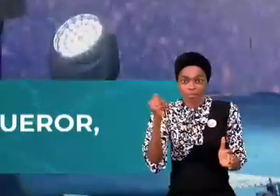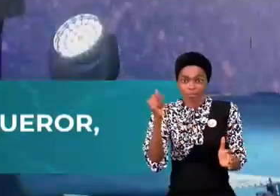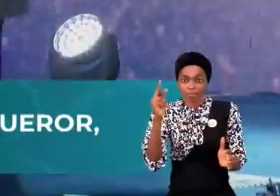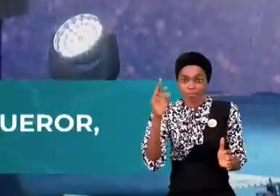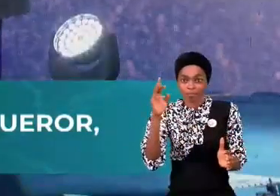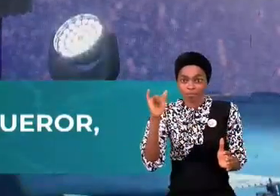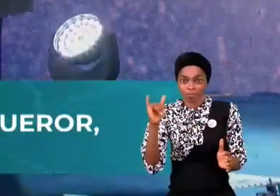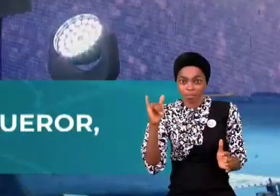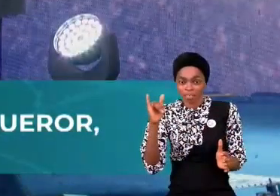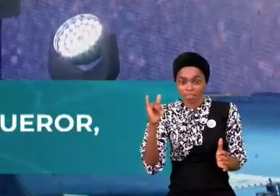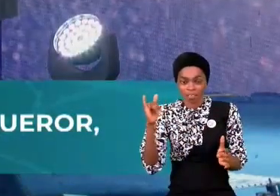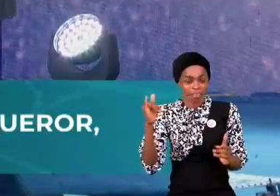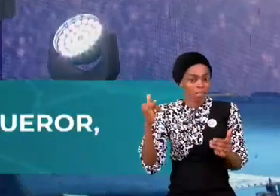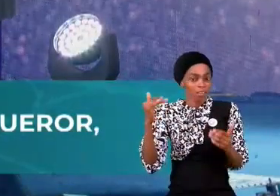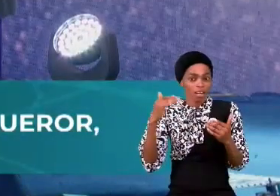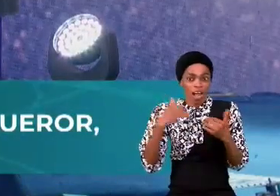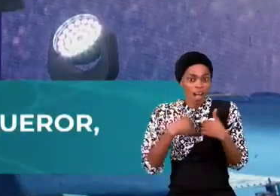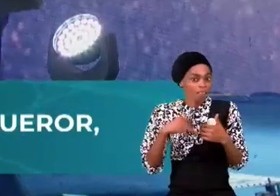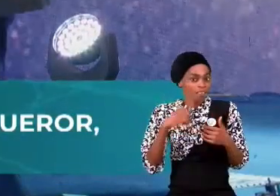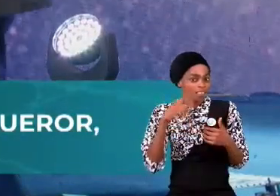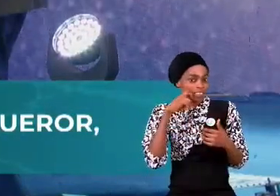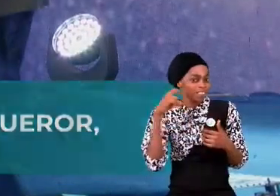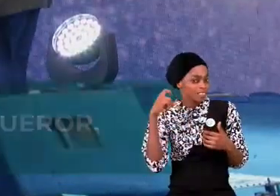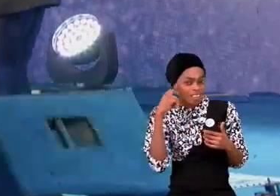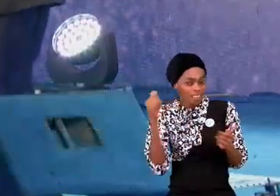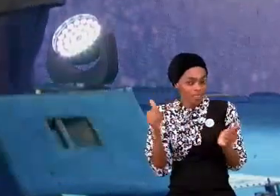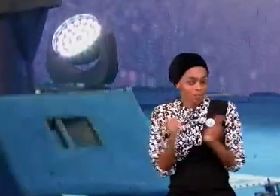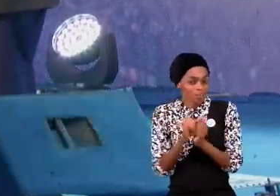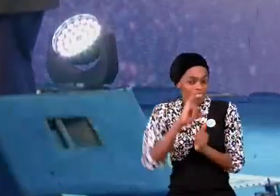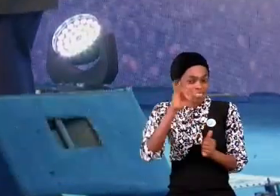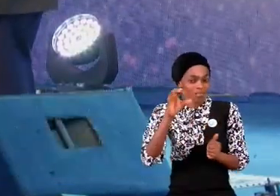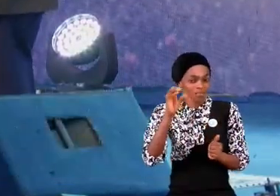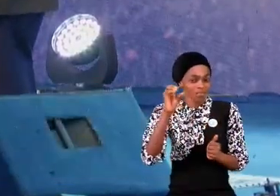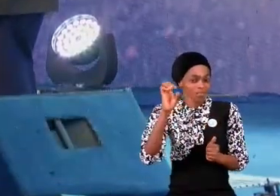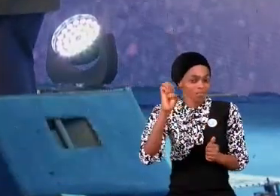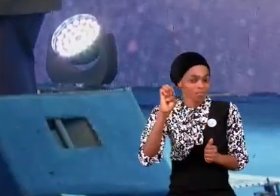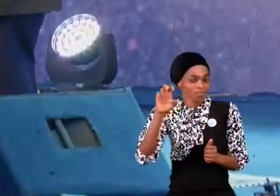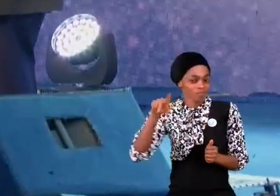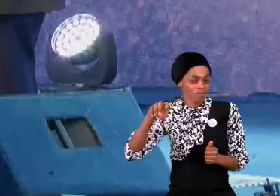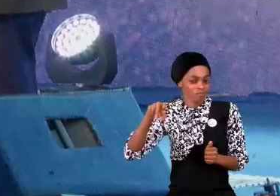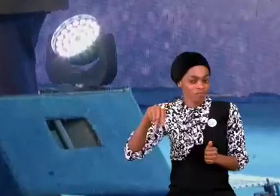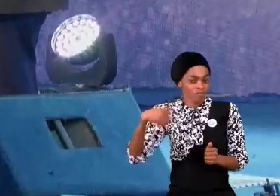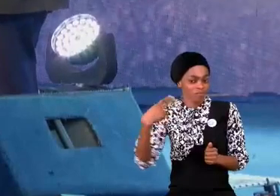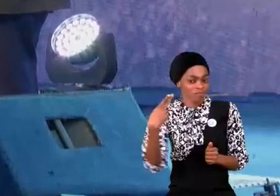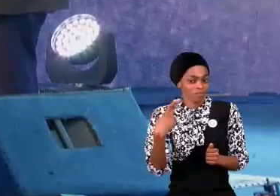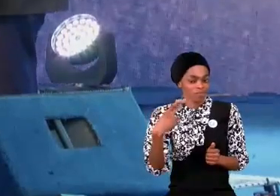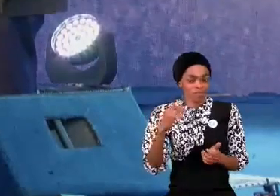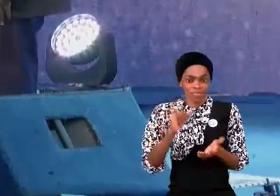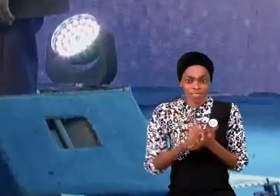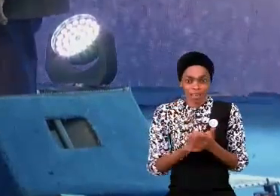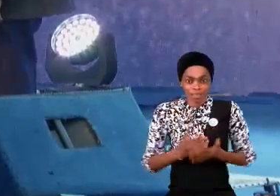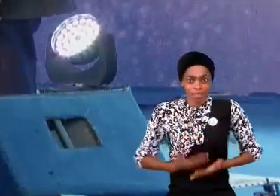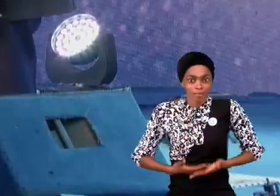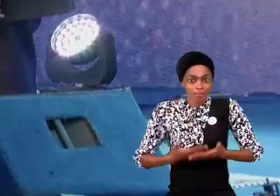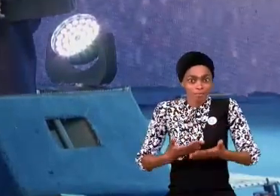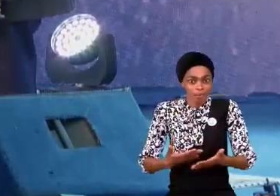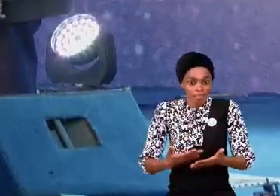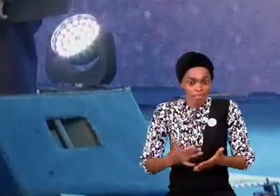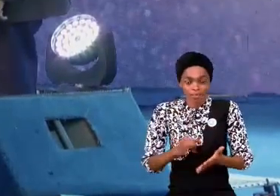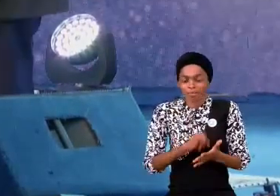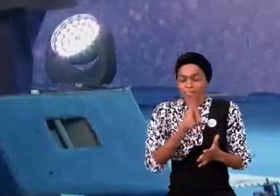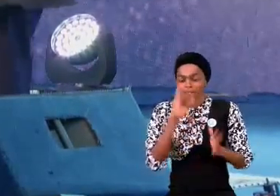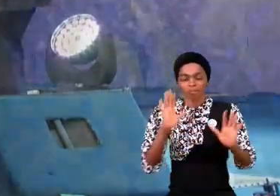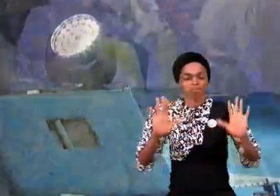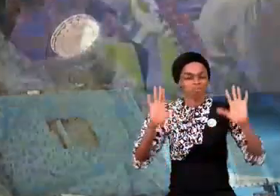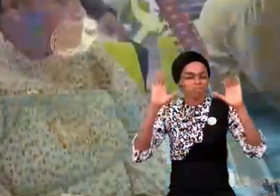one, miraculous and mighty. And the birth of Jesus Christ, miraculous